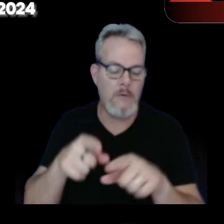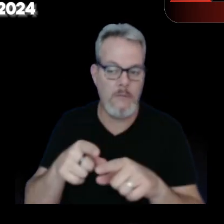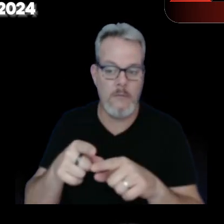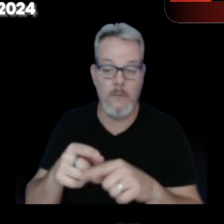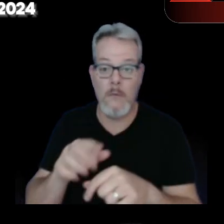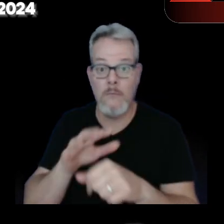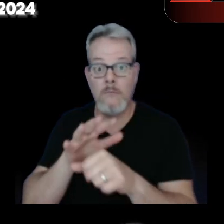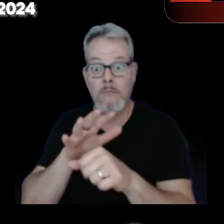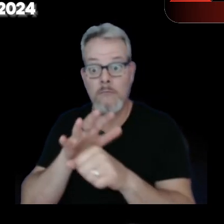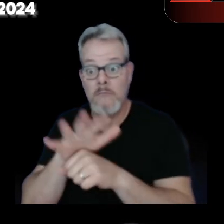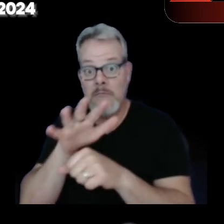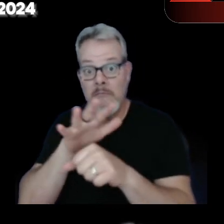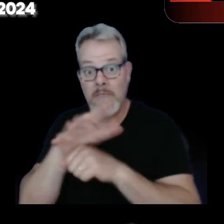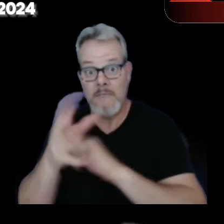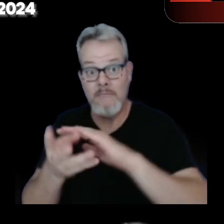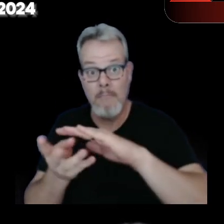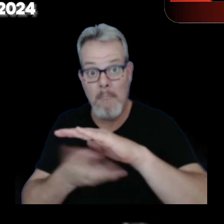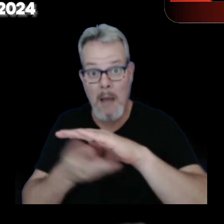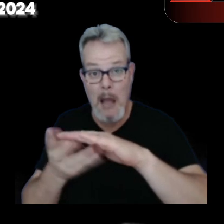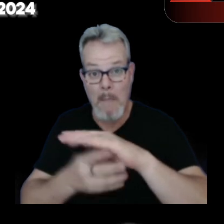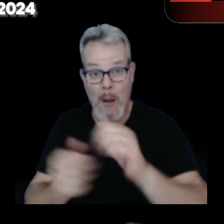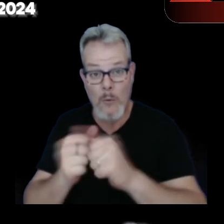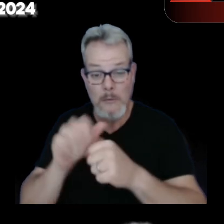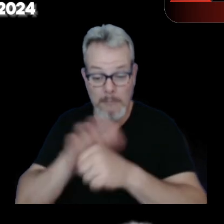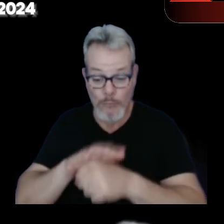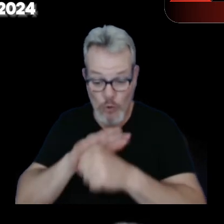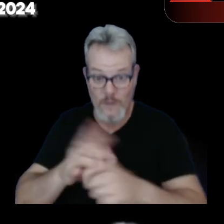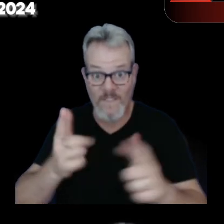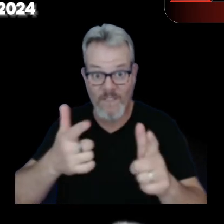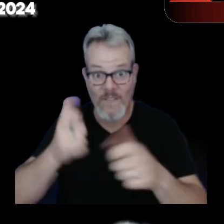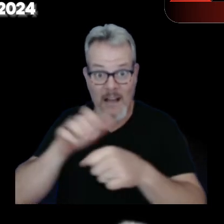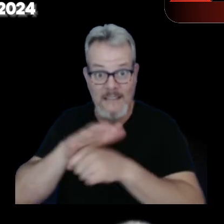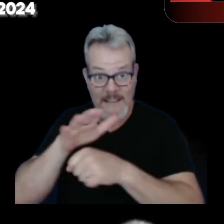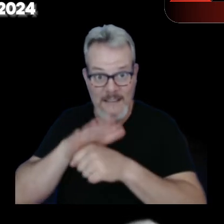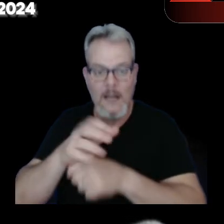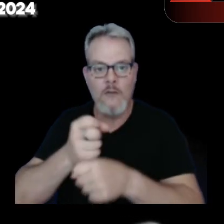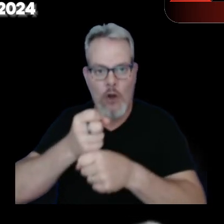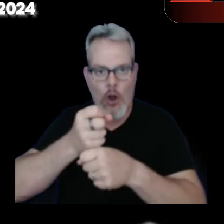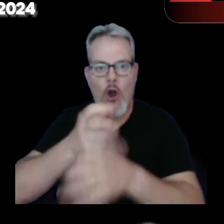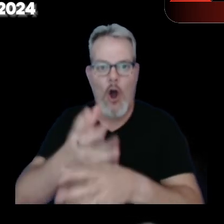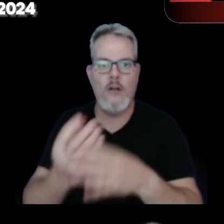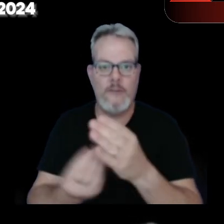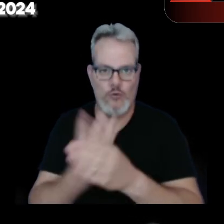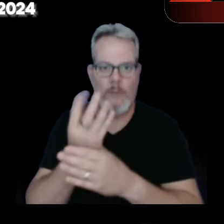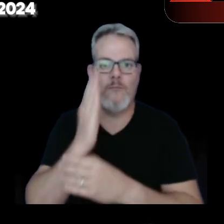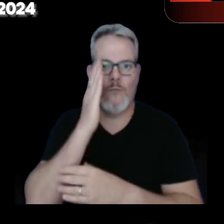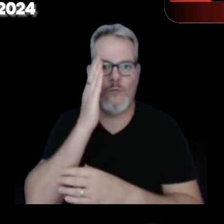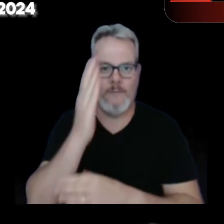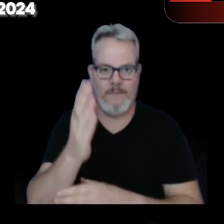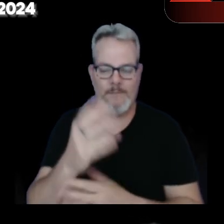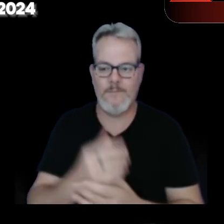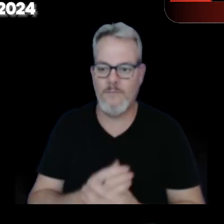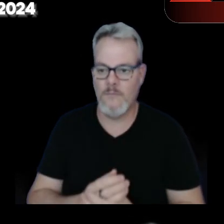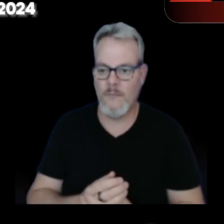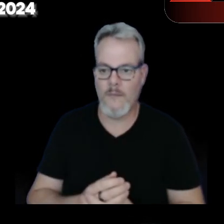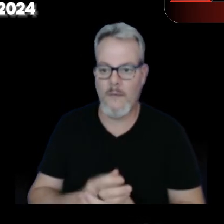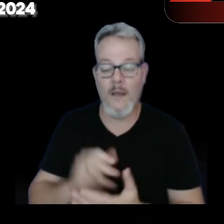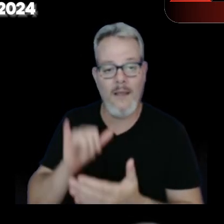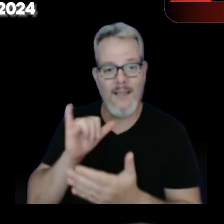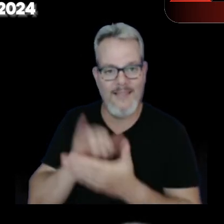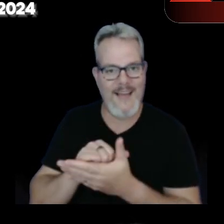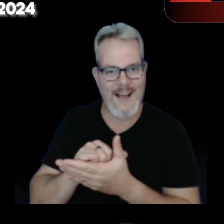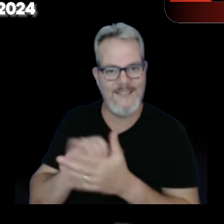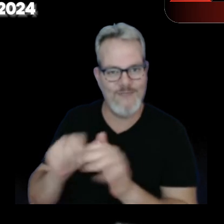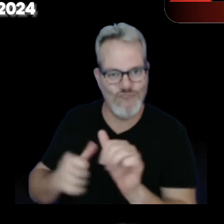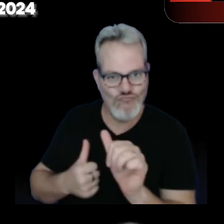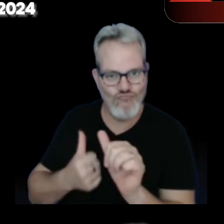magma to high pressure quickly enough to actually force an eruption. That's the story on Kīlauea,